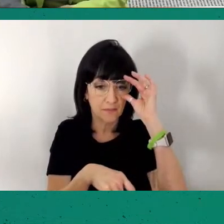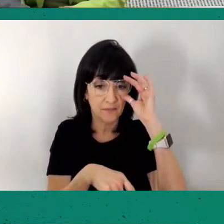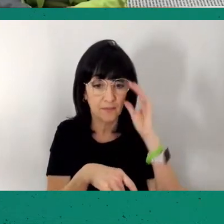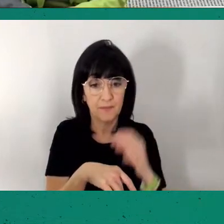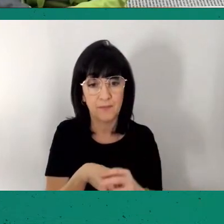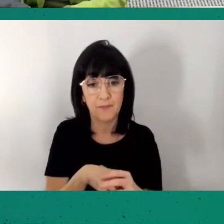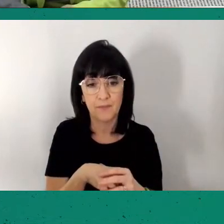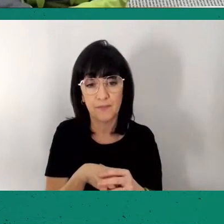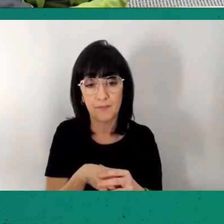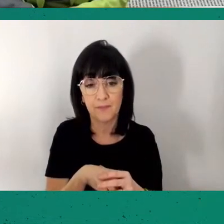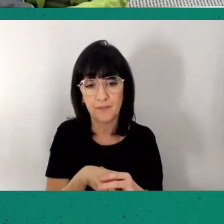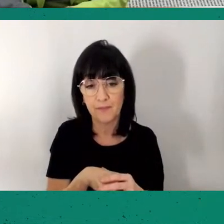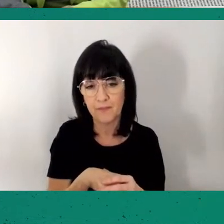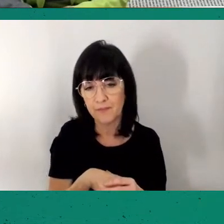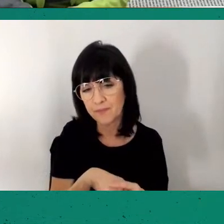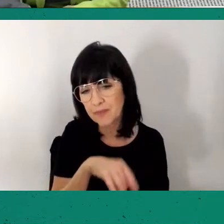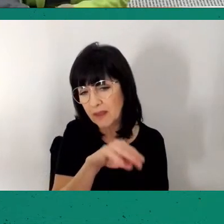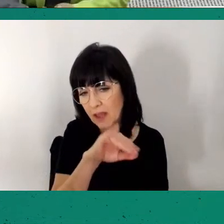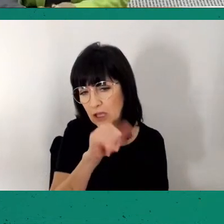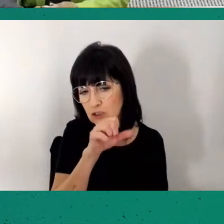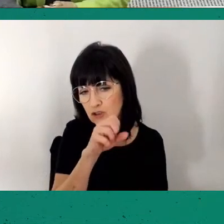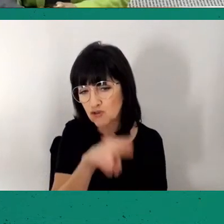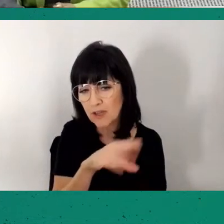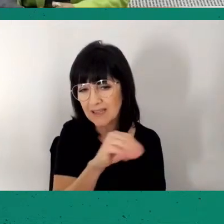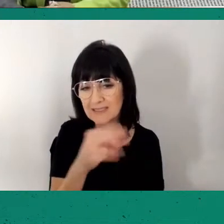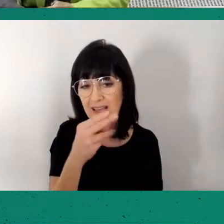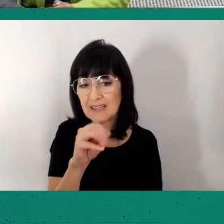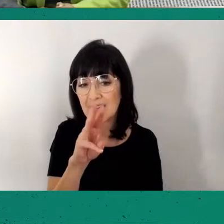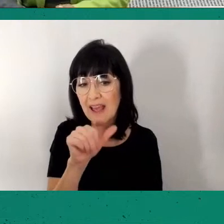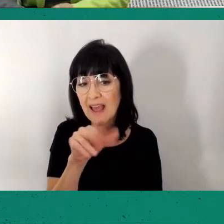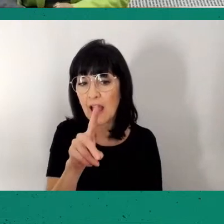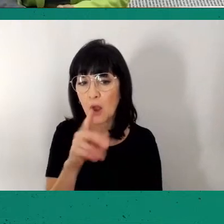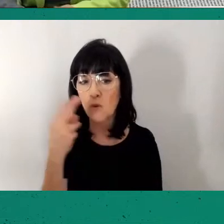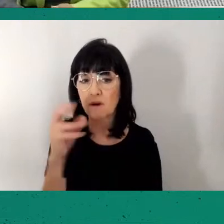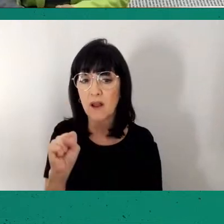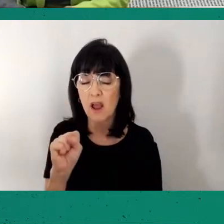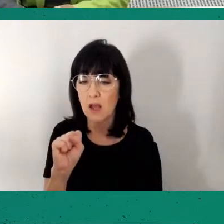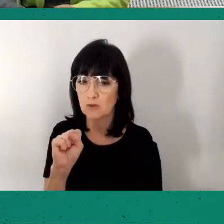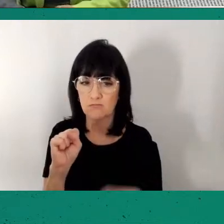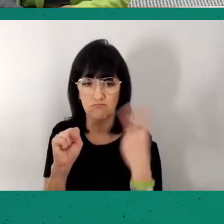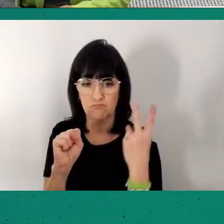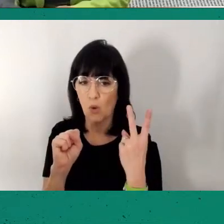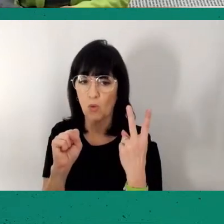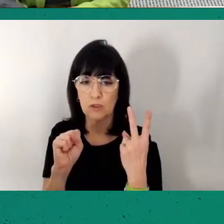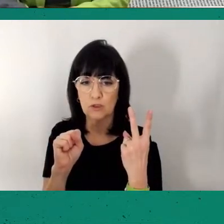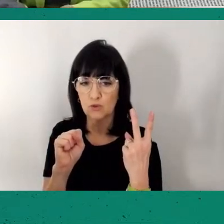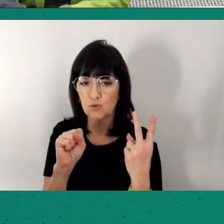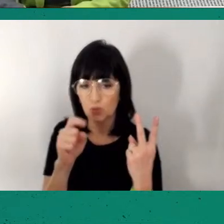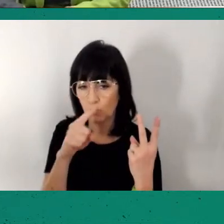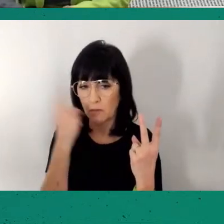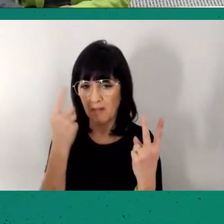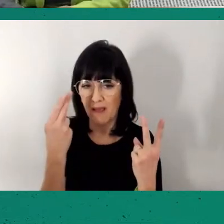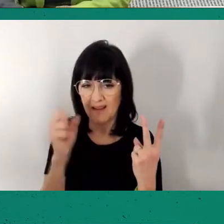William C. Jason and Howard High School were the only two Black high schools in the state.